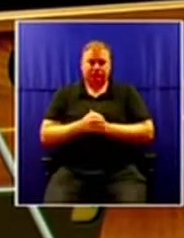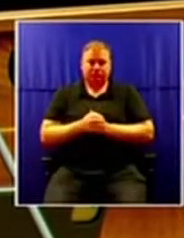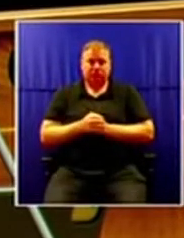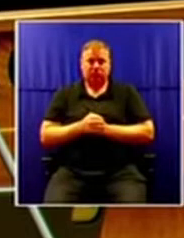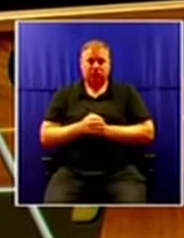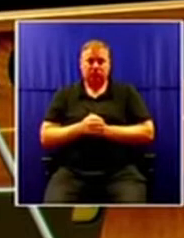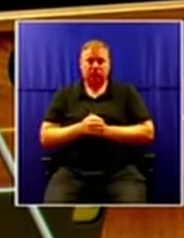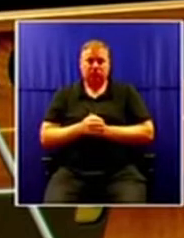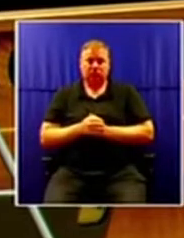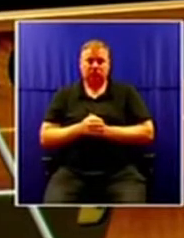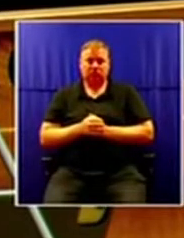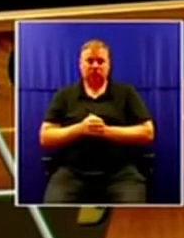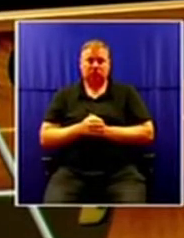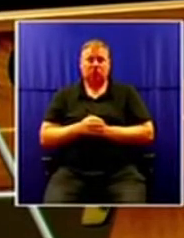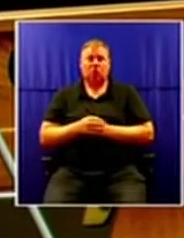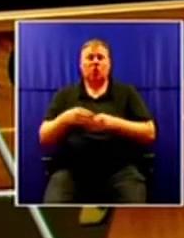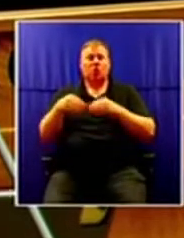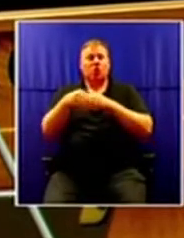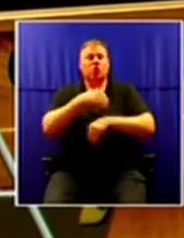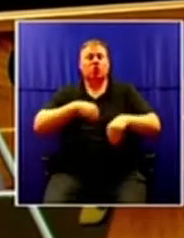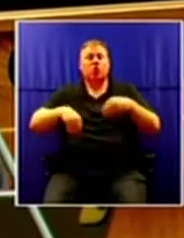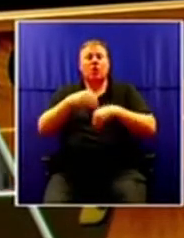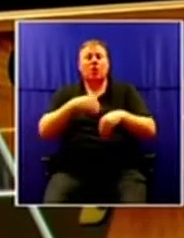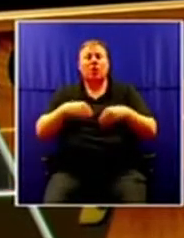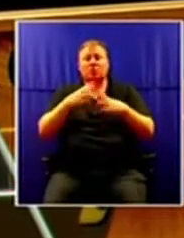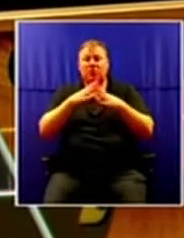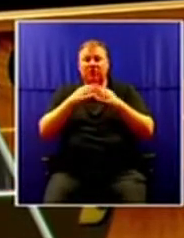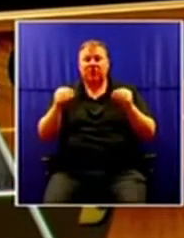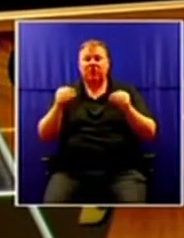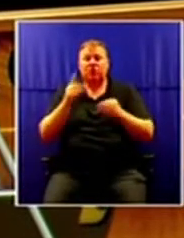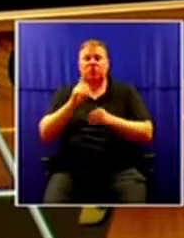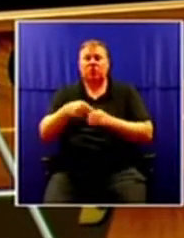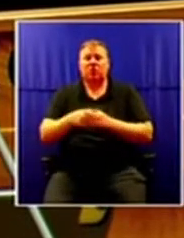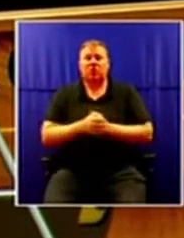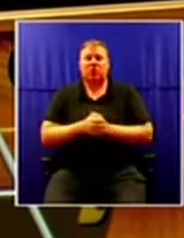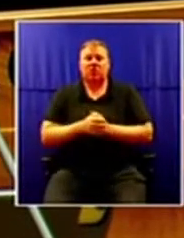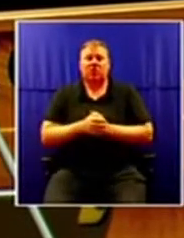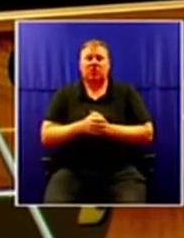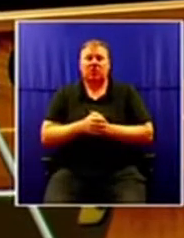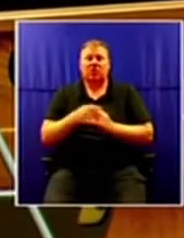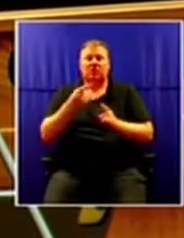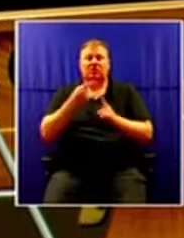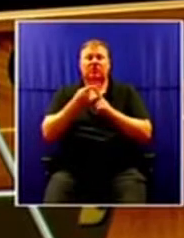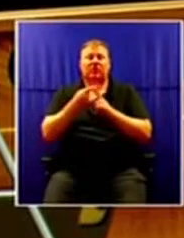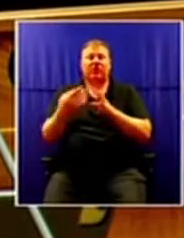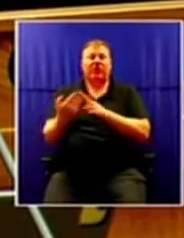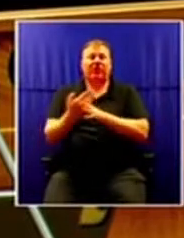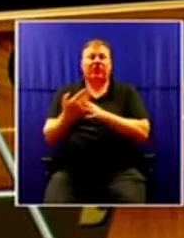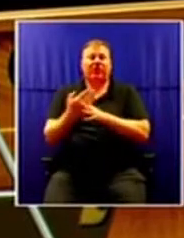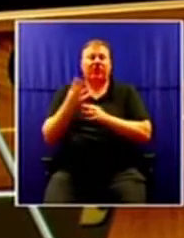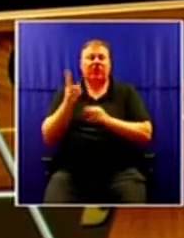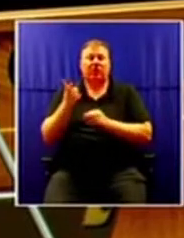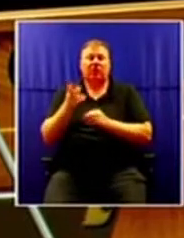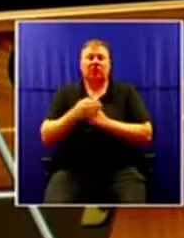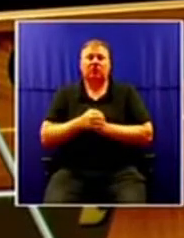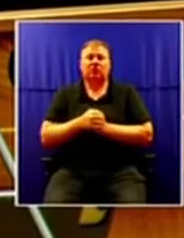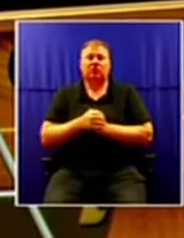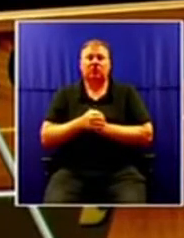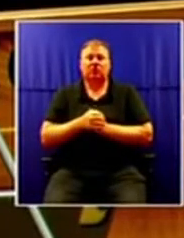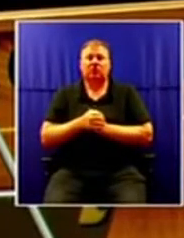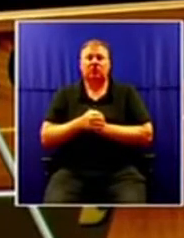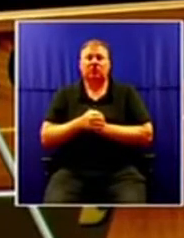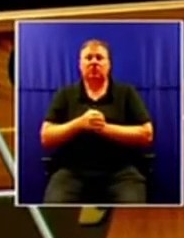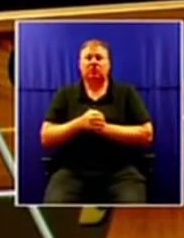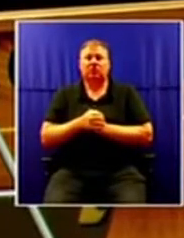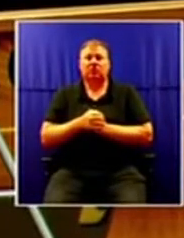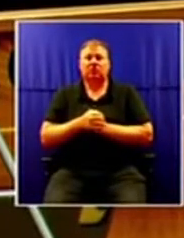end to corruption. We will keep our streets safe and build a state that